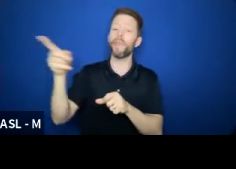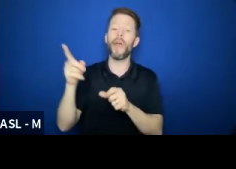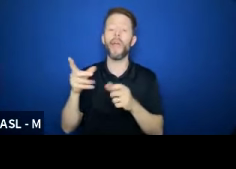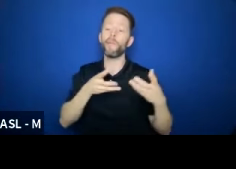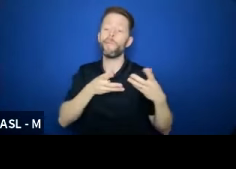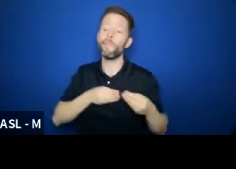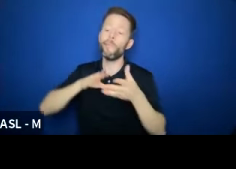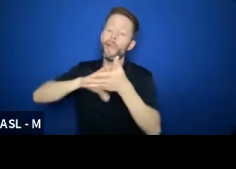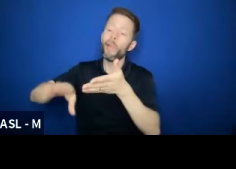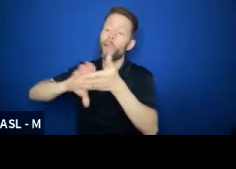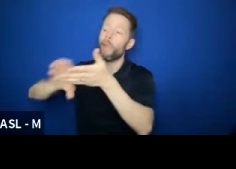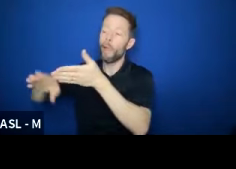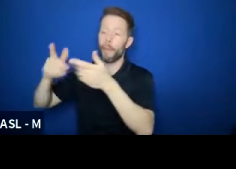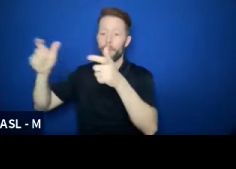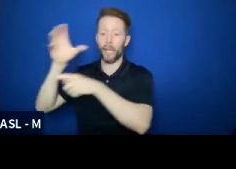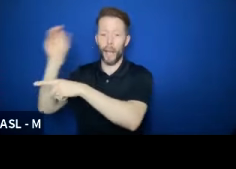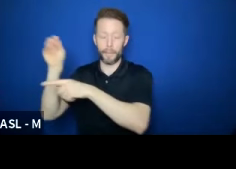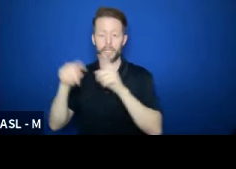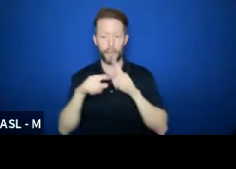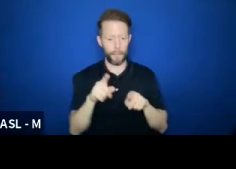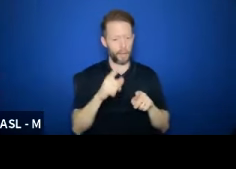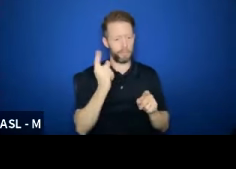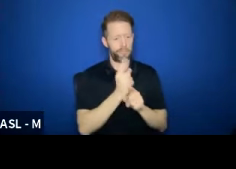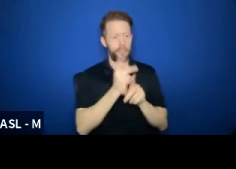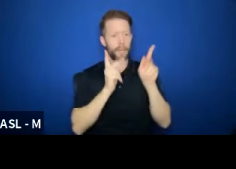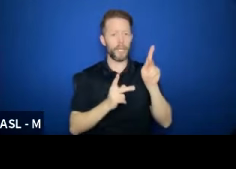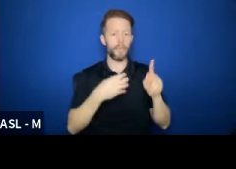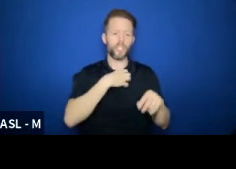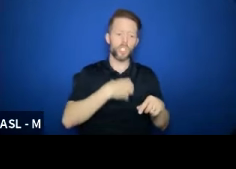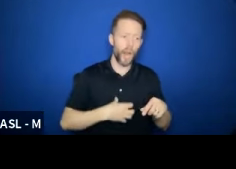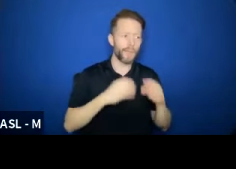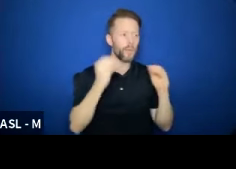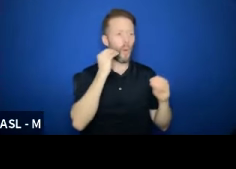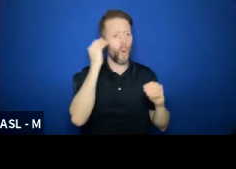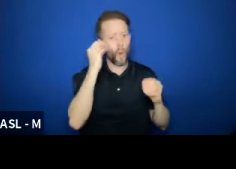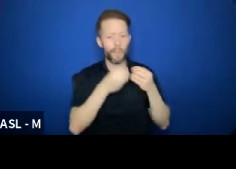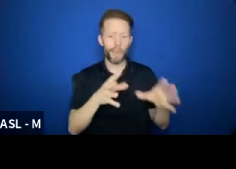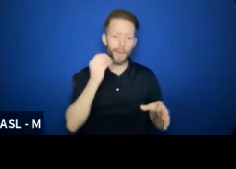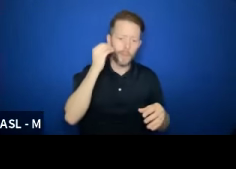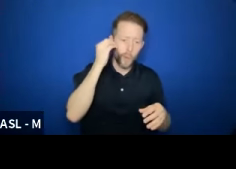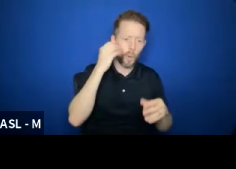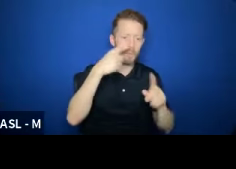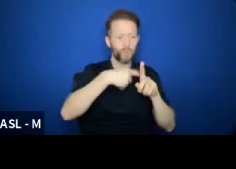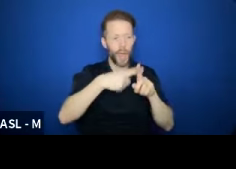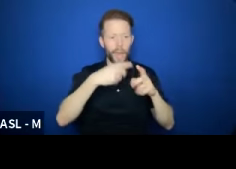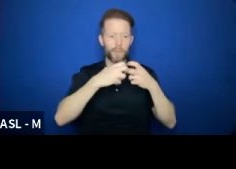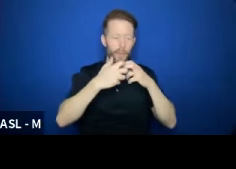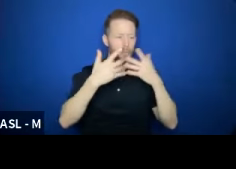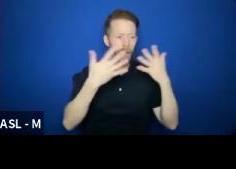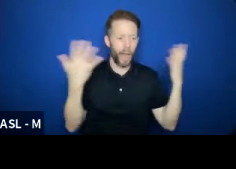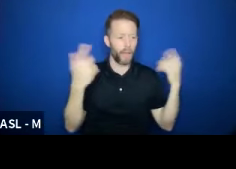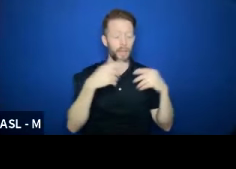struggling, starving, homeless, housing unstable. And so the bailouts of 2008 and then recently the COVID-19 bailouts are just